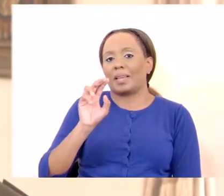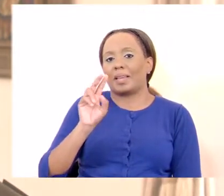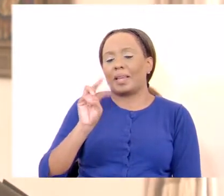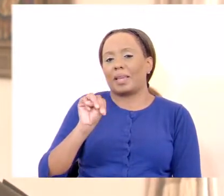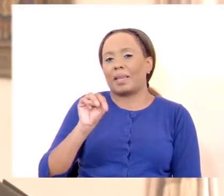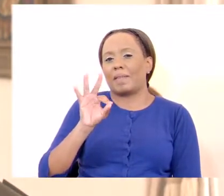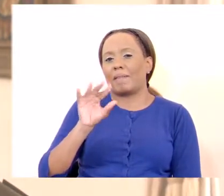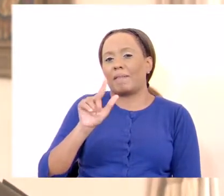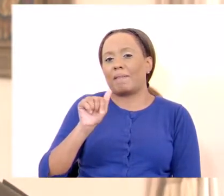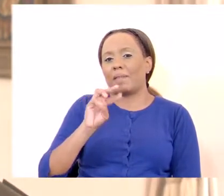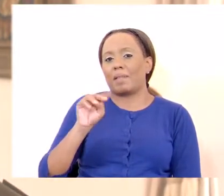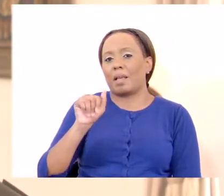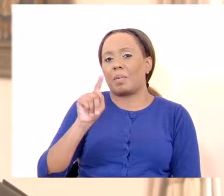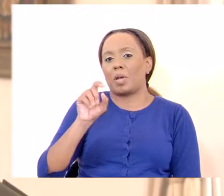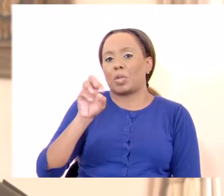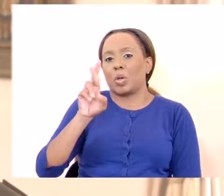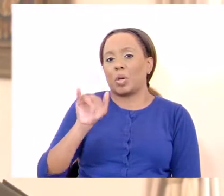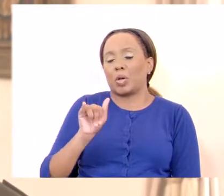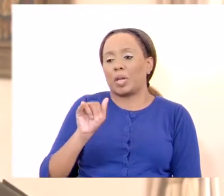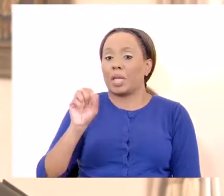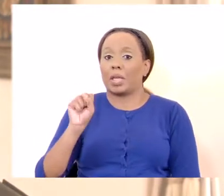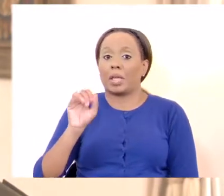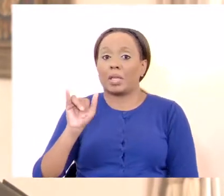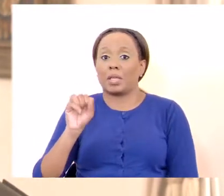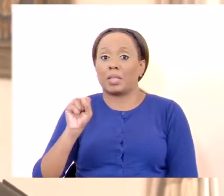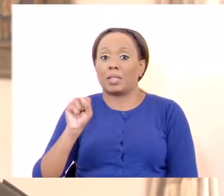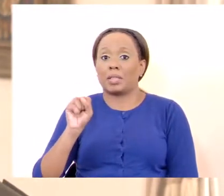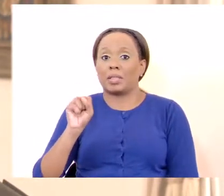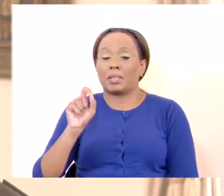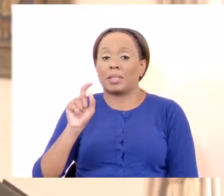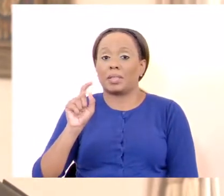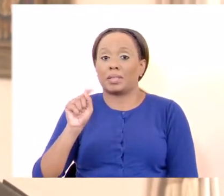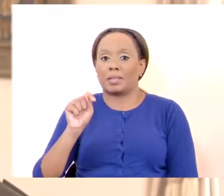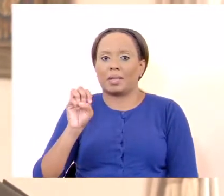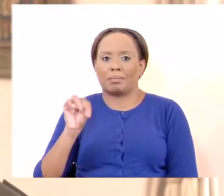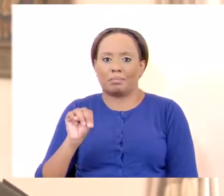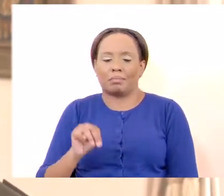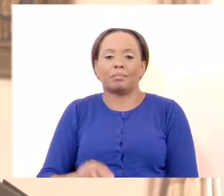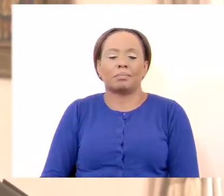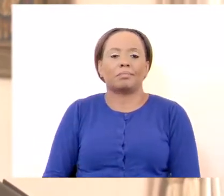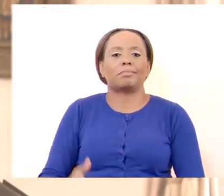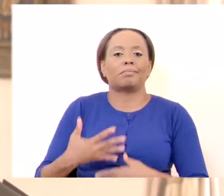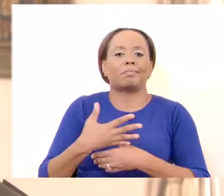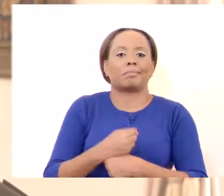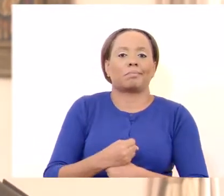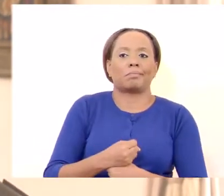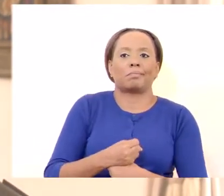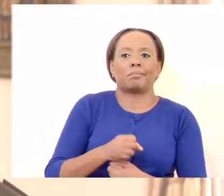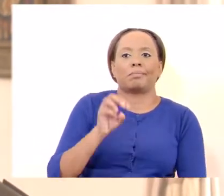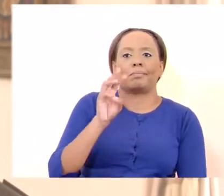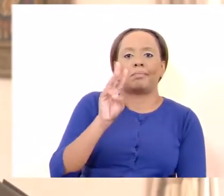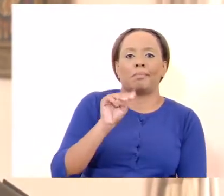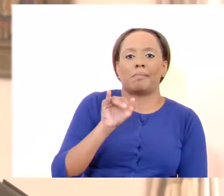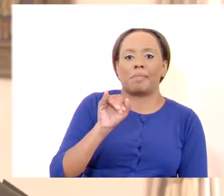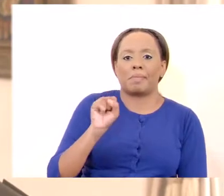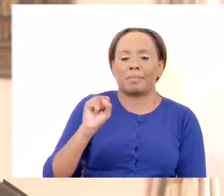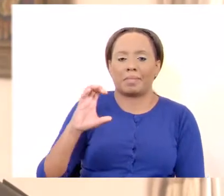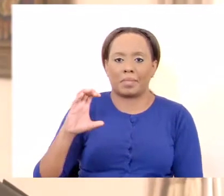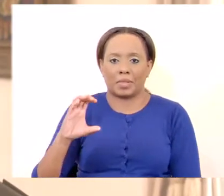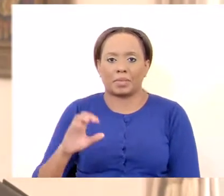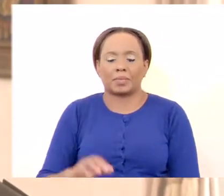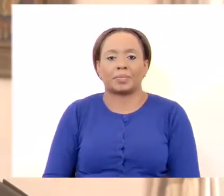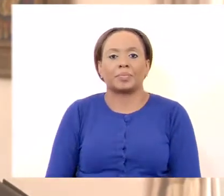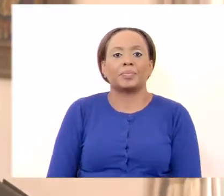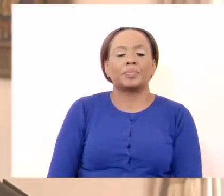MSC, or originally PIMS, Pediatric Multi-Symptom Disorder in